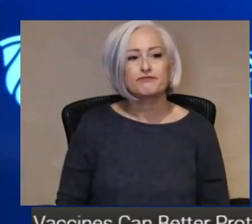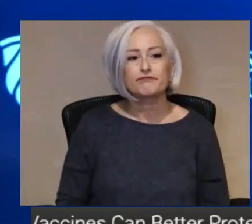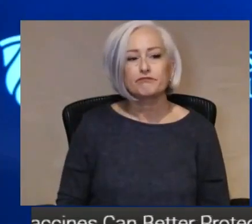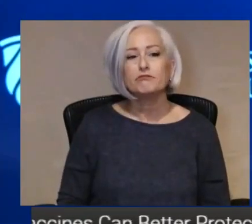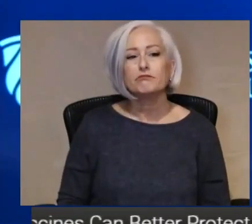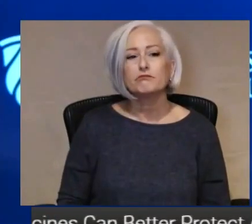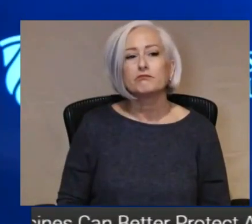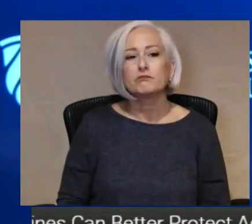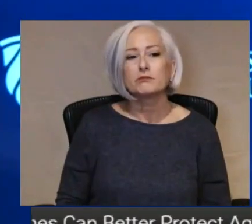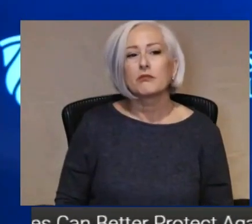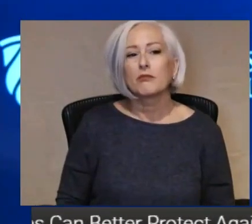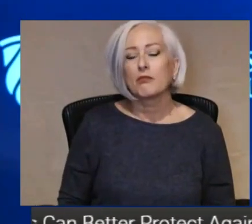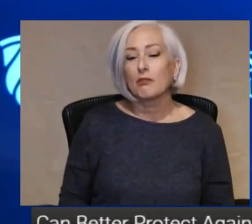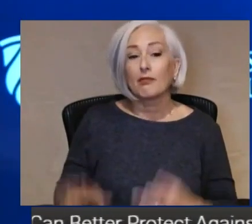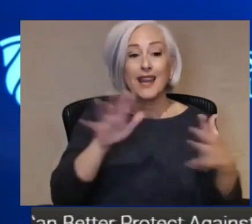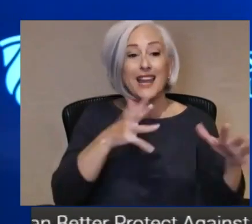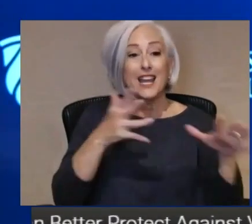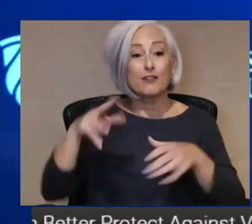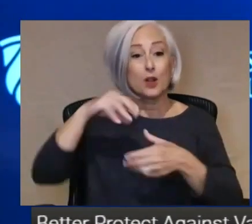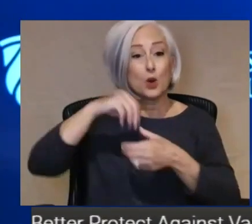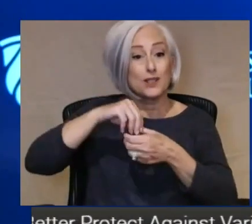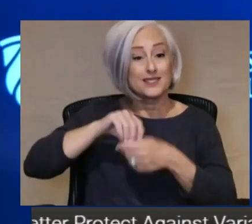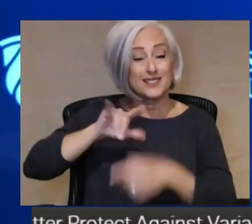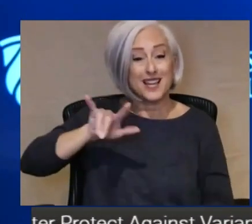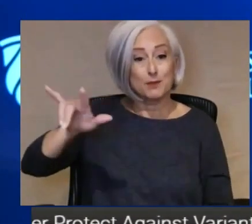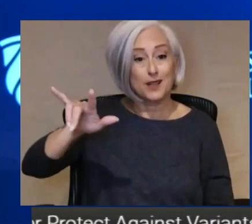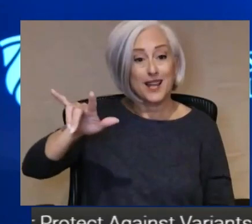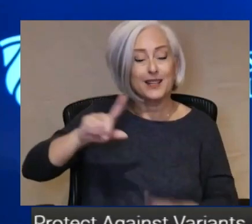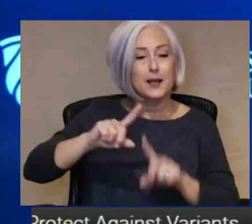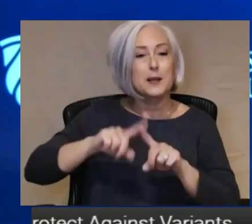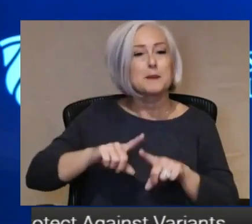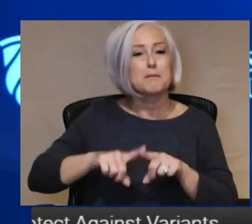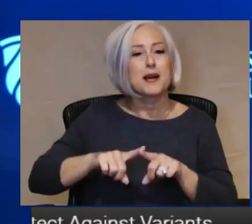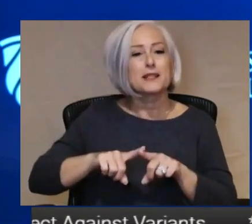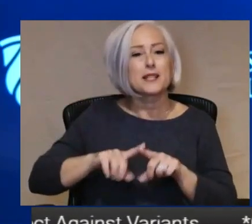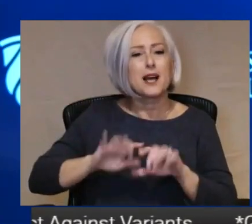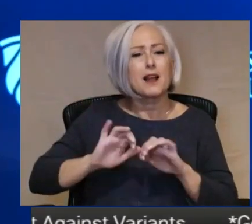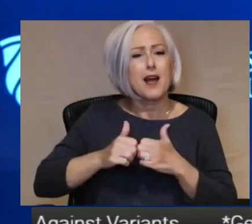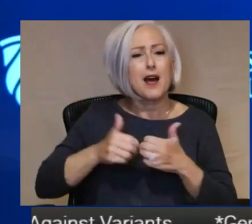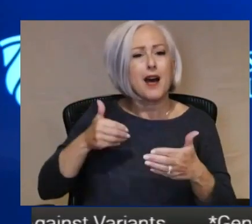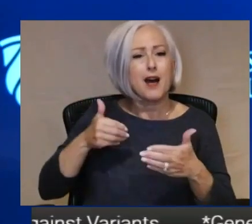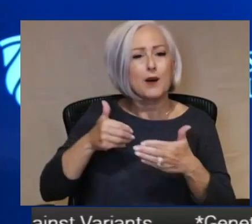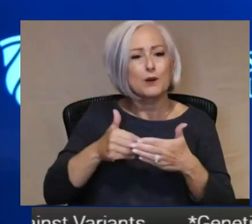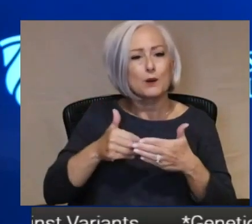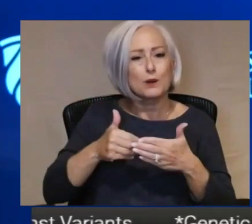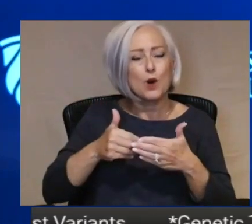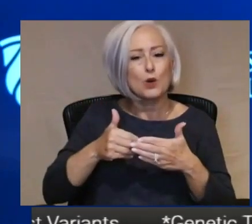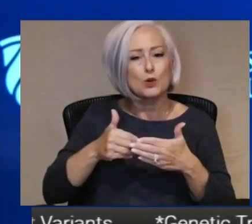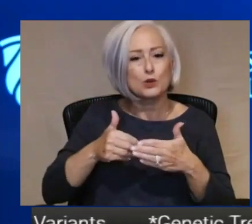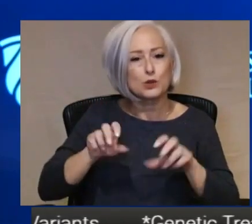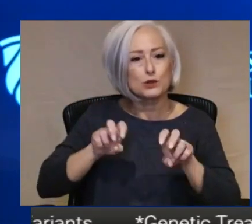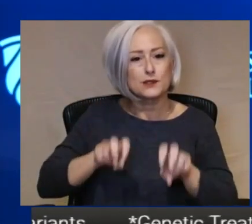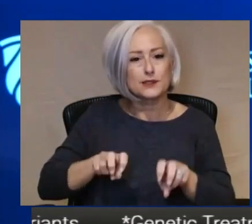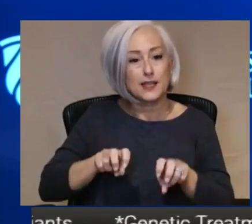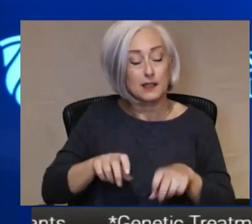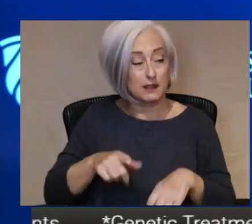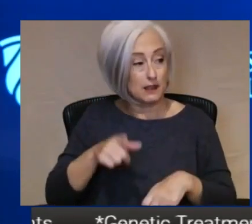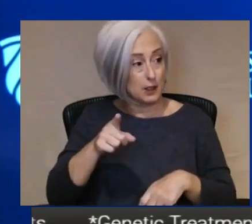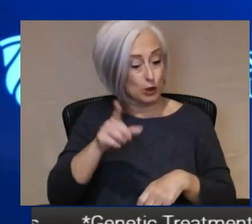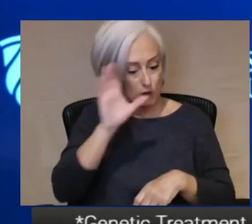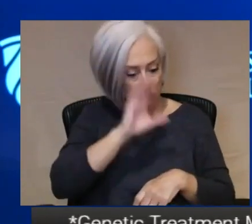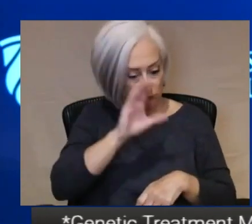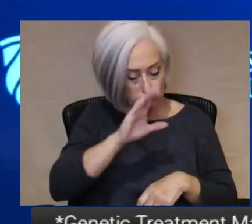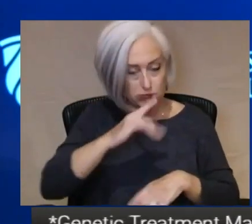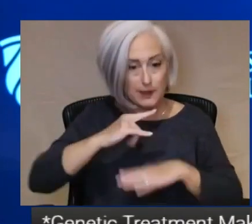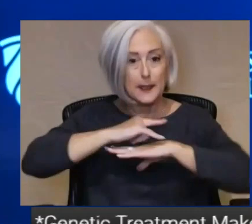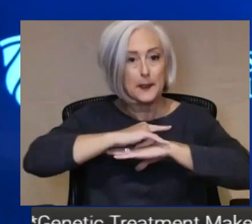lot on how close you are in proximity. If you can find a place in a terminal in which you're not sitting down right next to someone, or if you're sitting next to